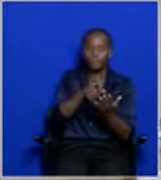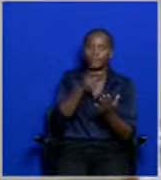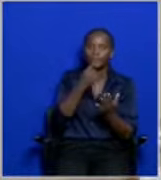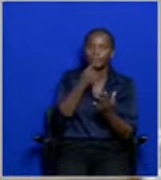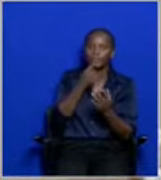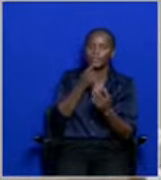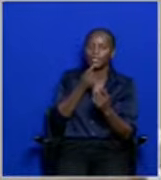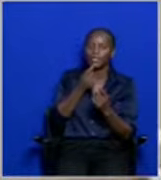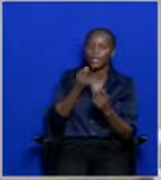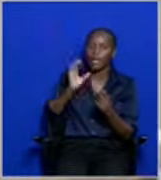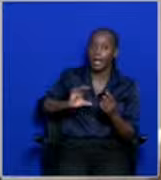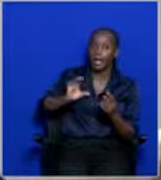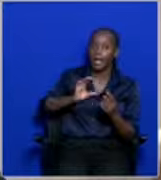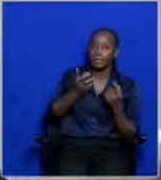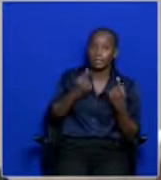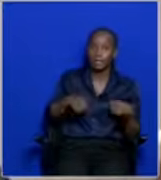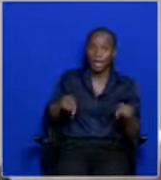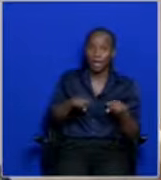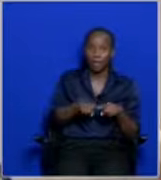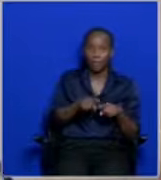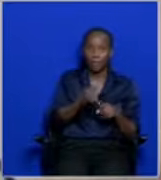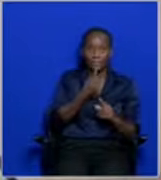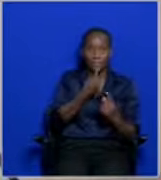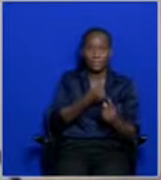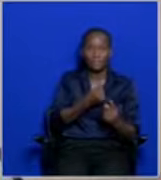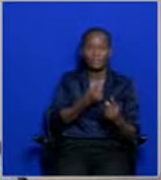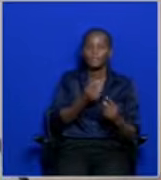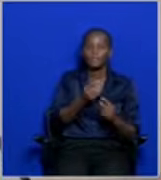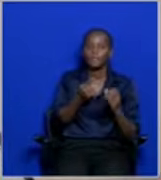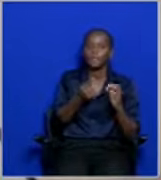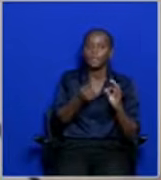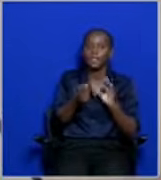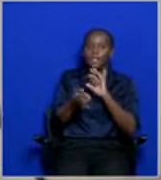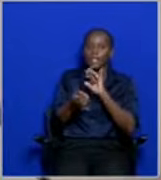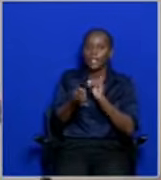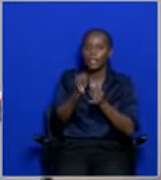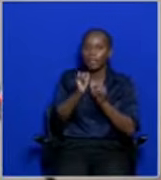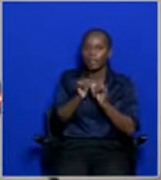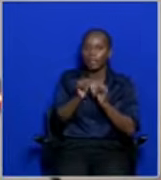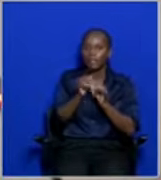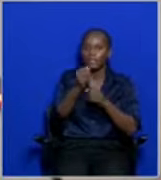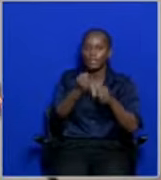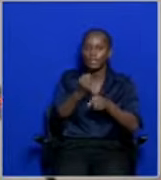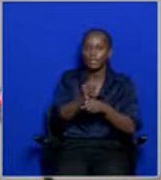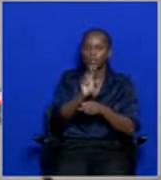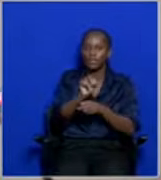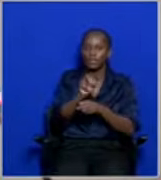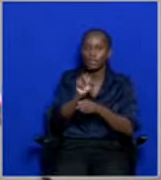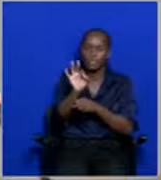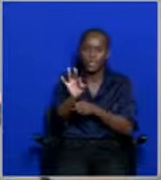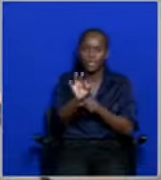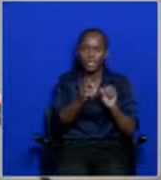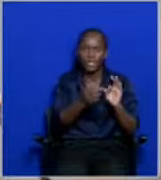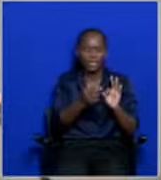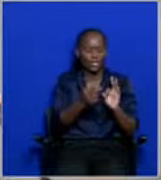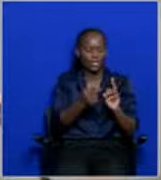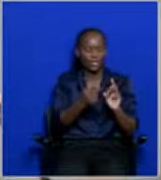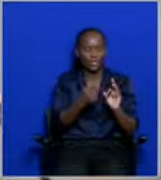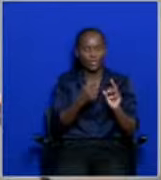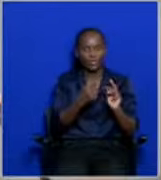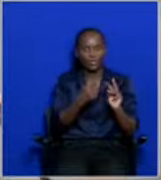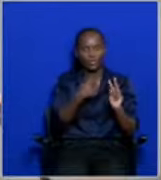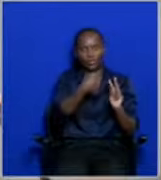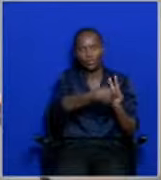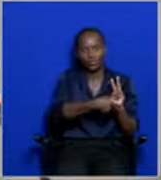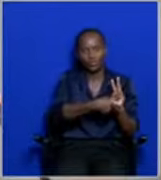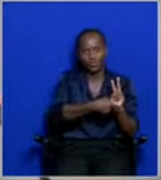3 individuals, 2 of them in Ekurhuleni Metropolitan Police Department EMPD uniform, arrived at the